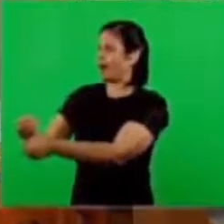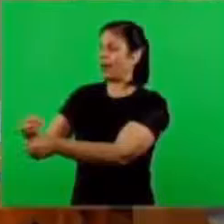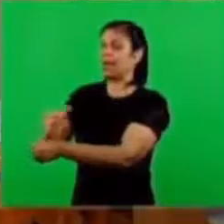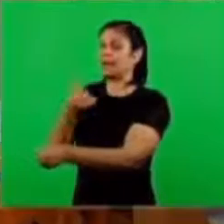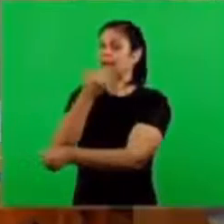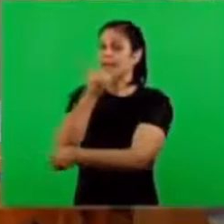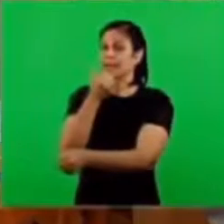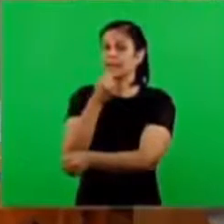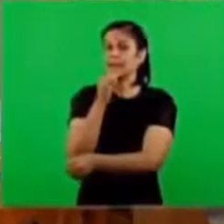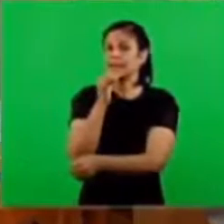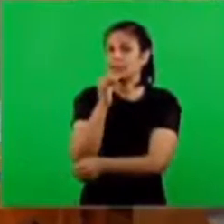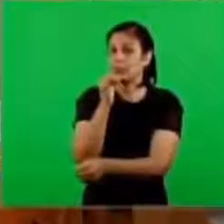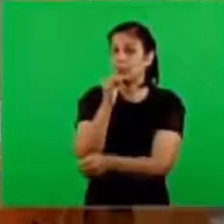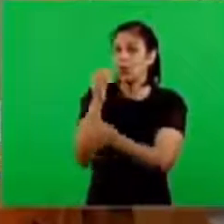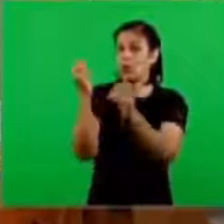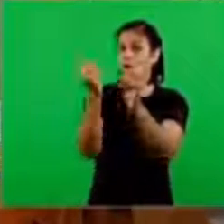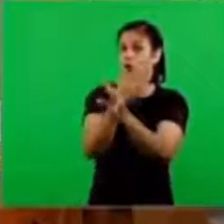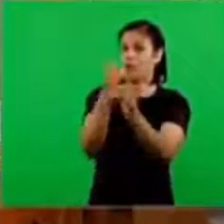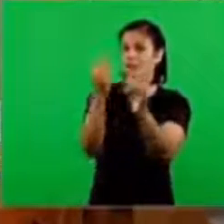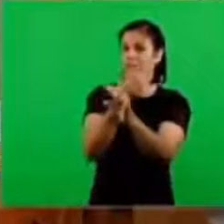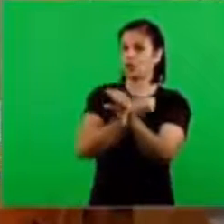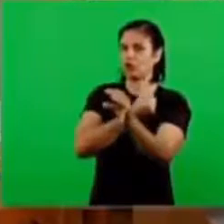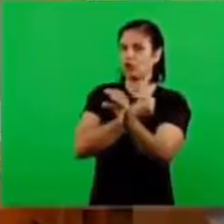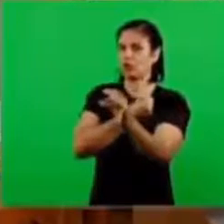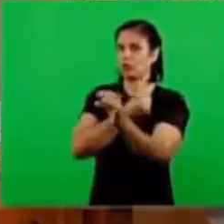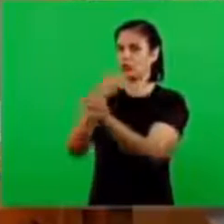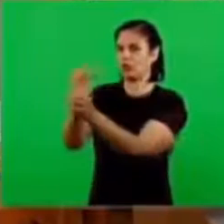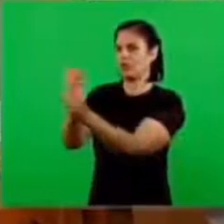important? It has to have a number that is greater than 45.